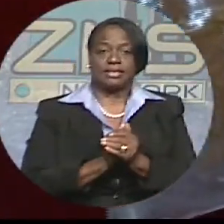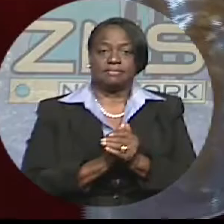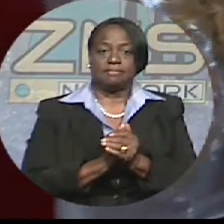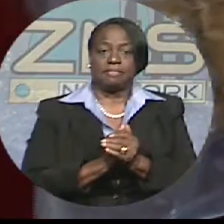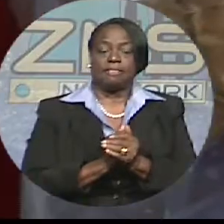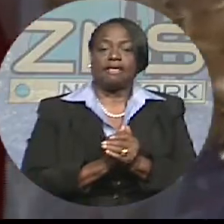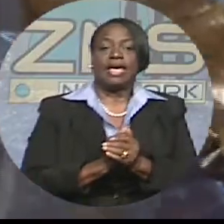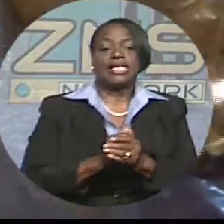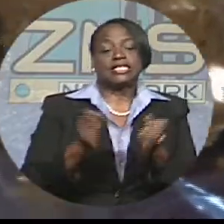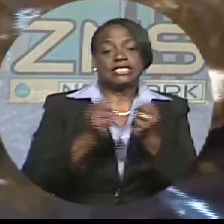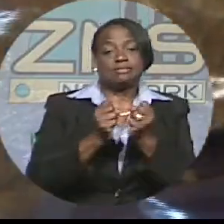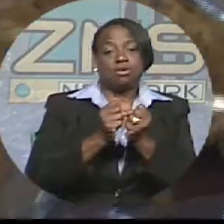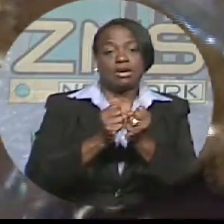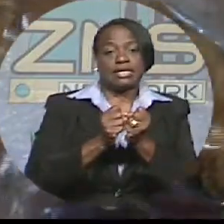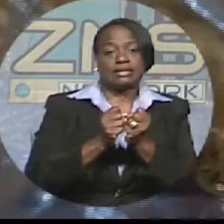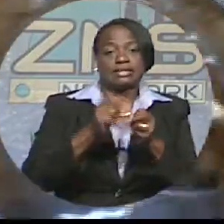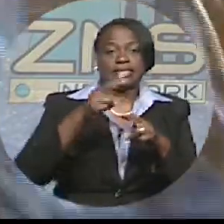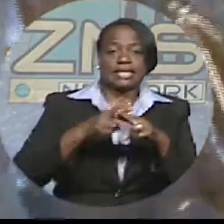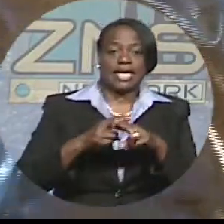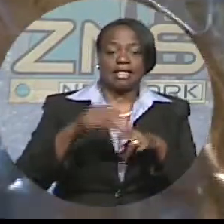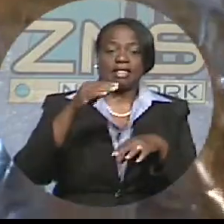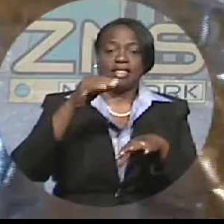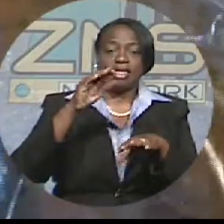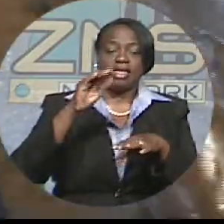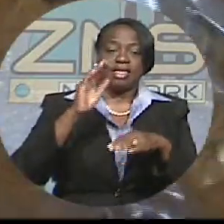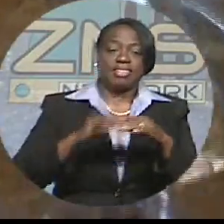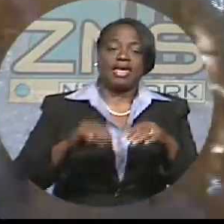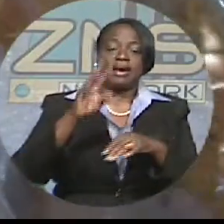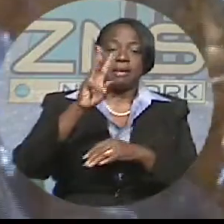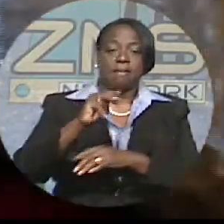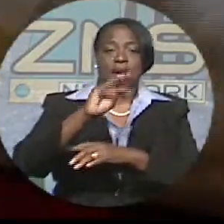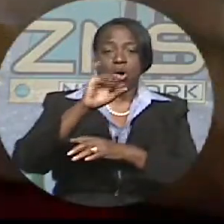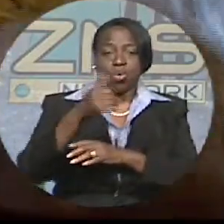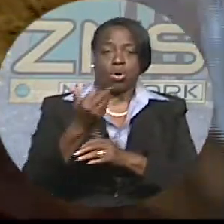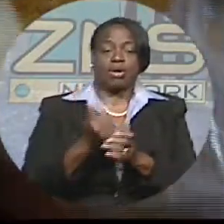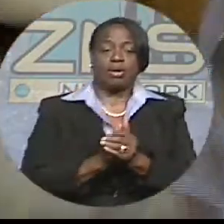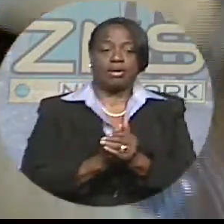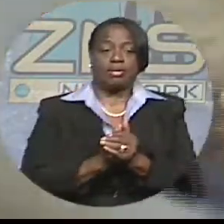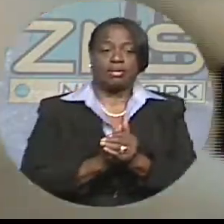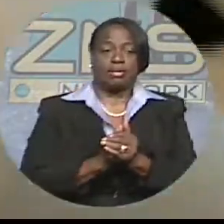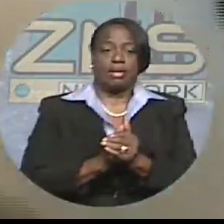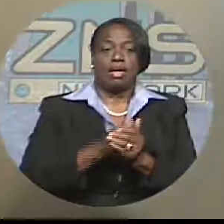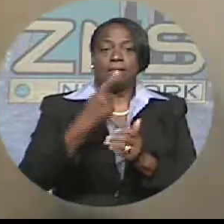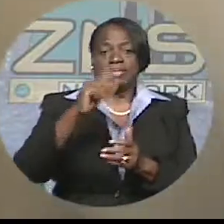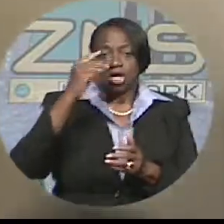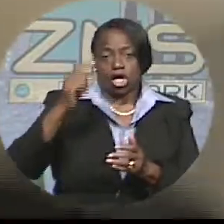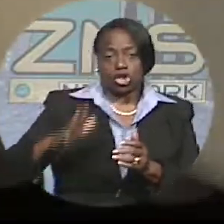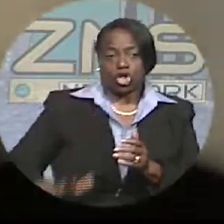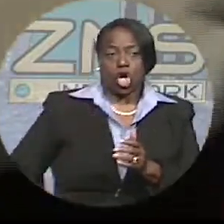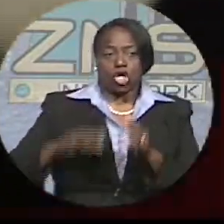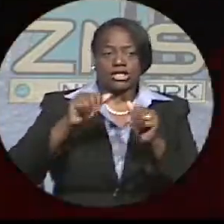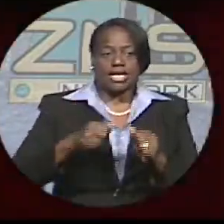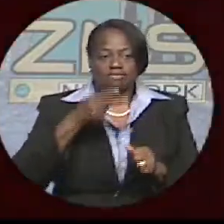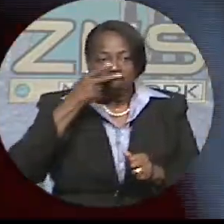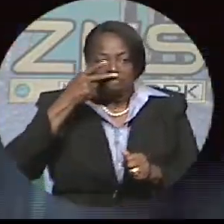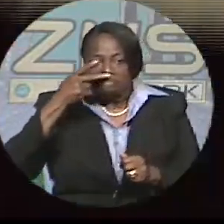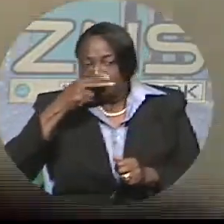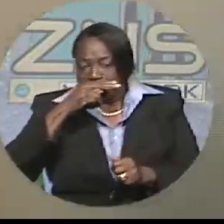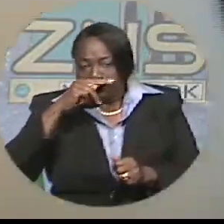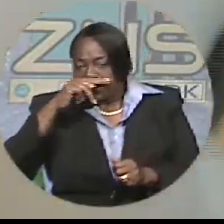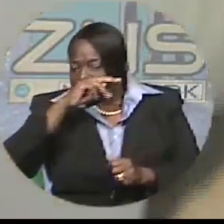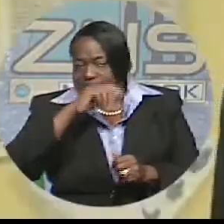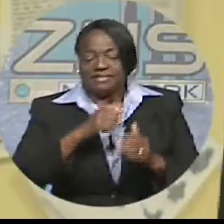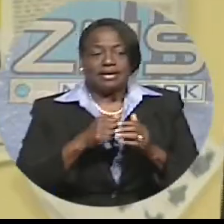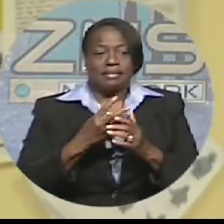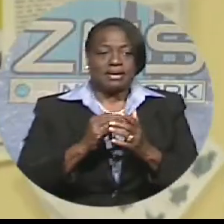to marijuana, the DEU's K9 unit is used to sniff out any illegal substances. Of how we